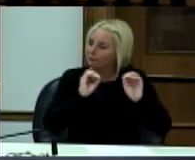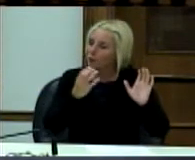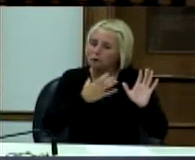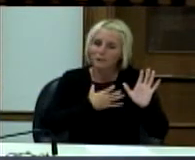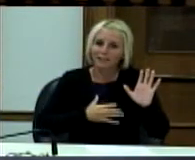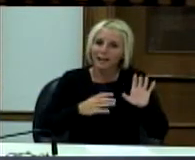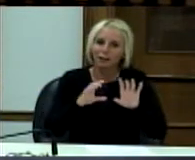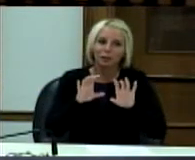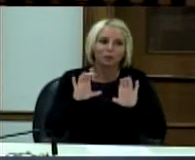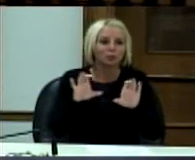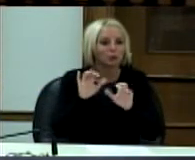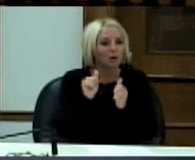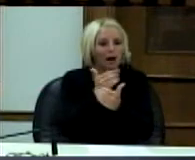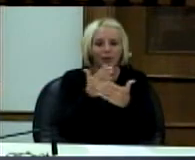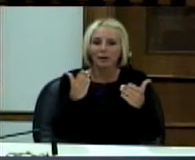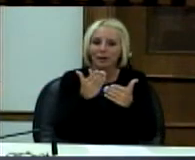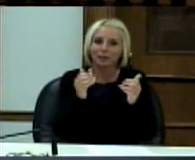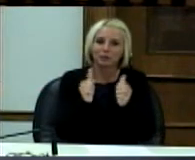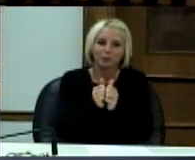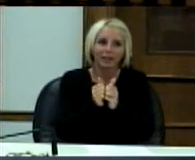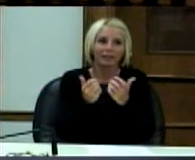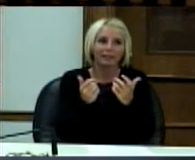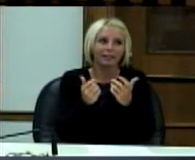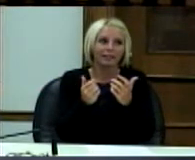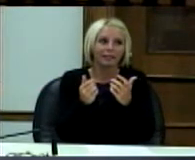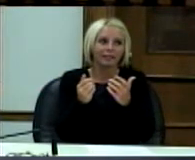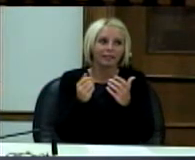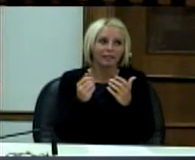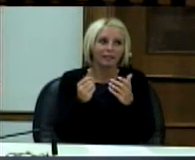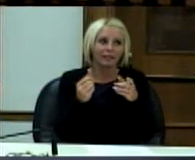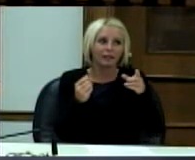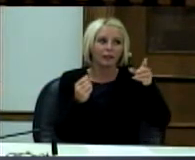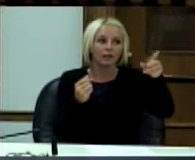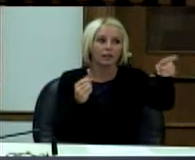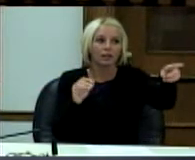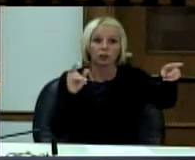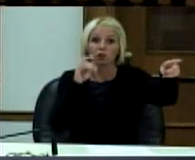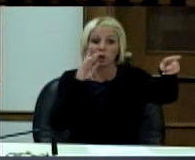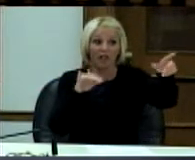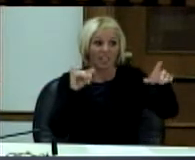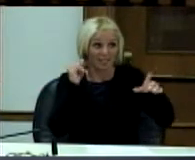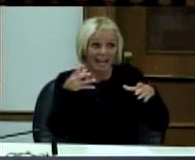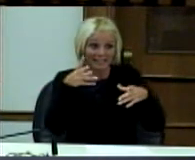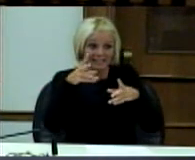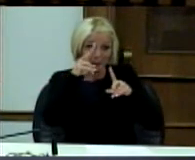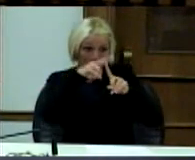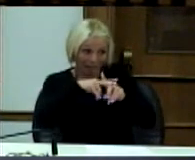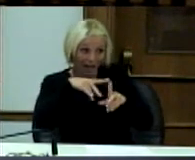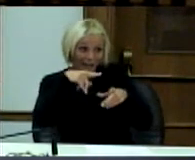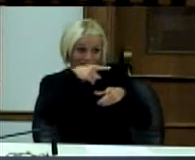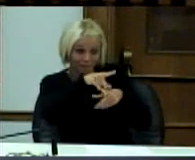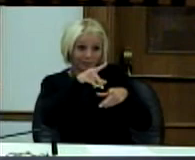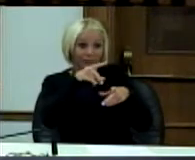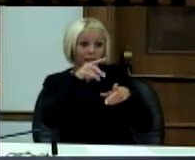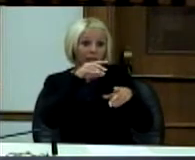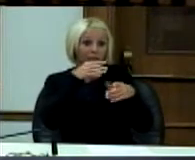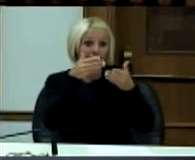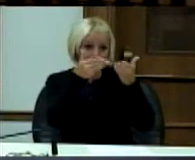to do other types of things with. And that's implied in the motion. Yes. But